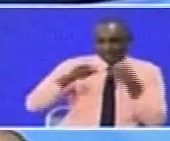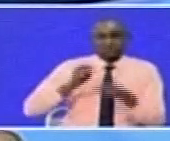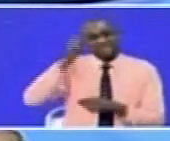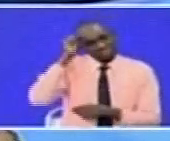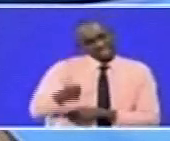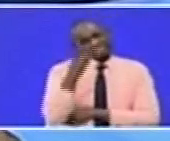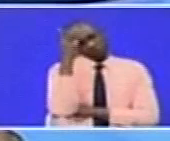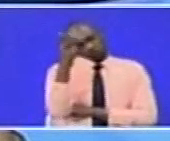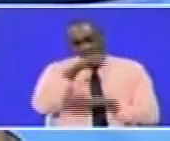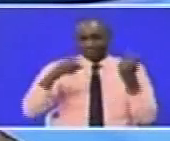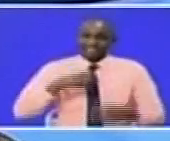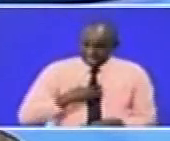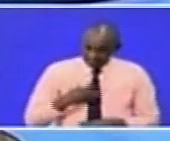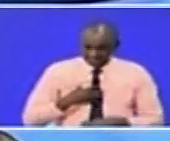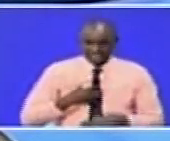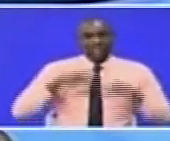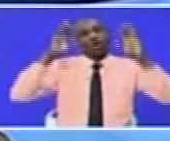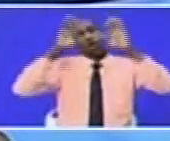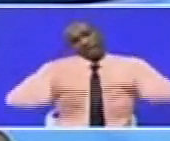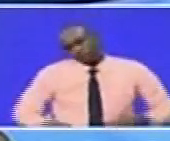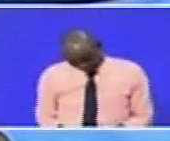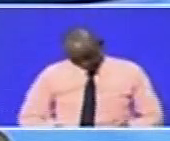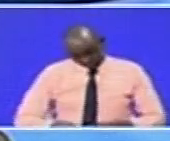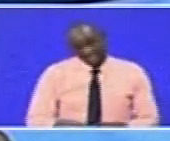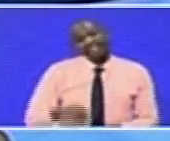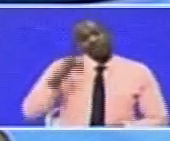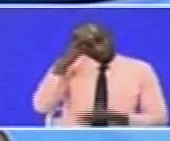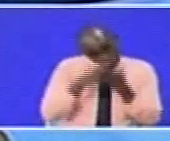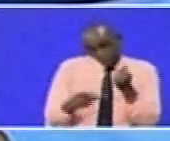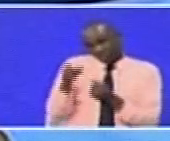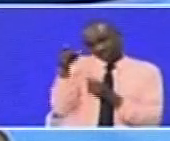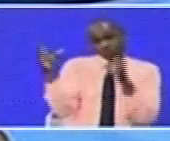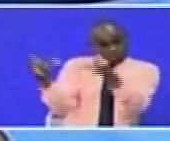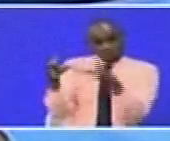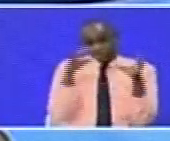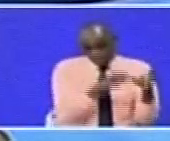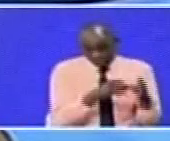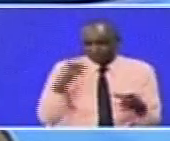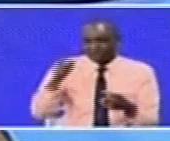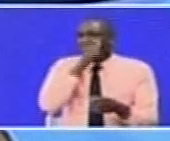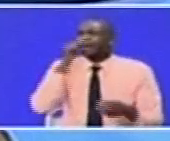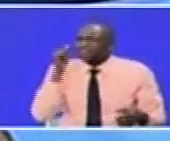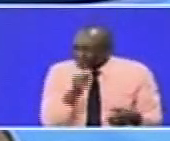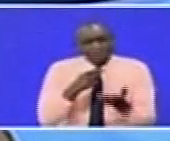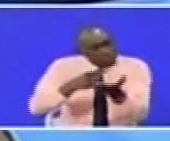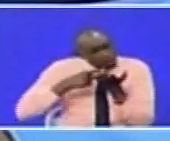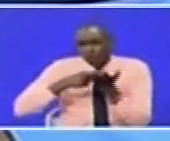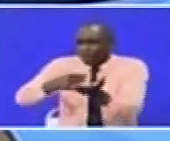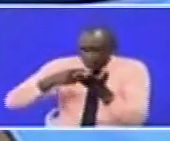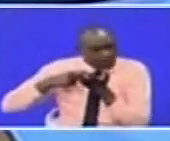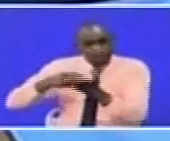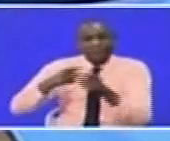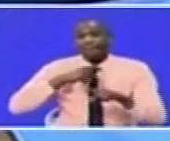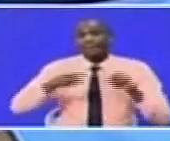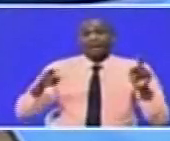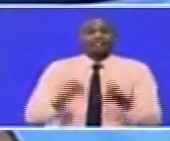retirement age issue appears to have collapsed. The LSK and the Judicial Service Commission members held closed-door talks at the Supreme Court but came